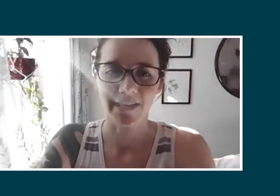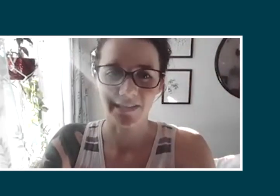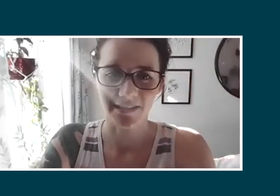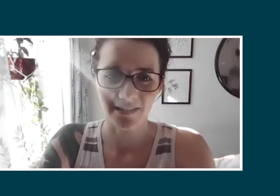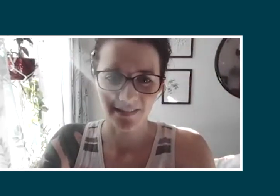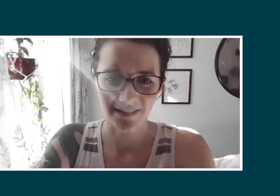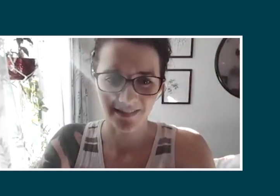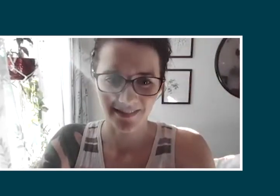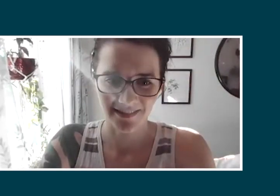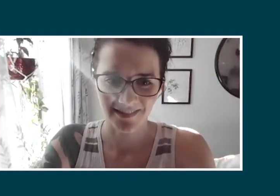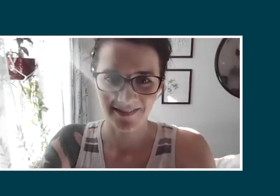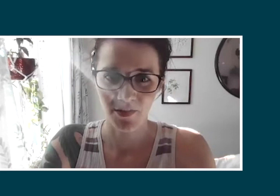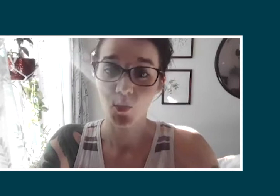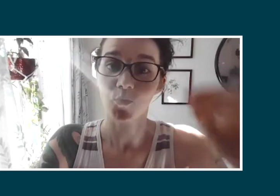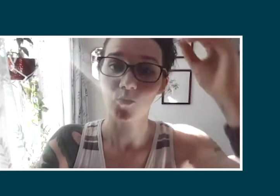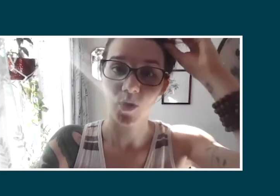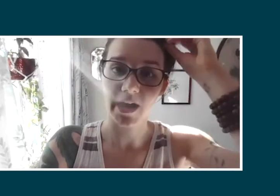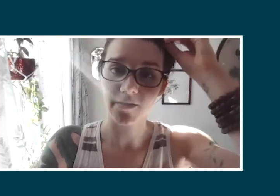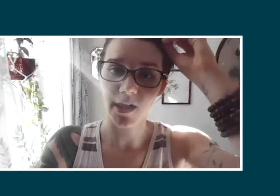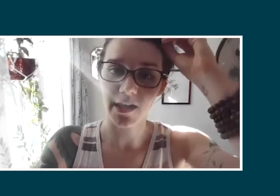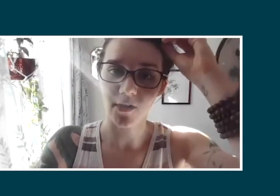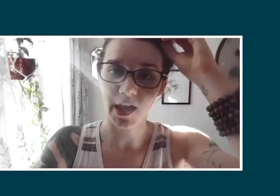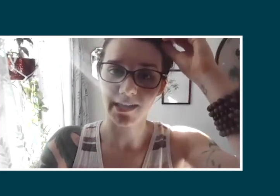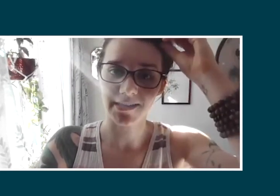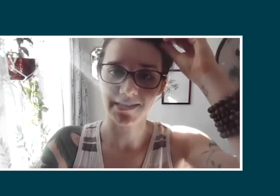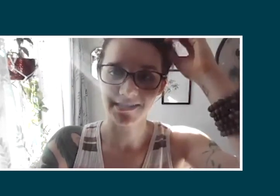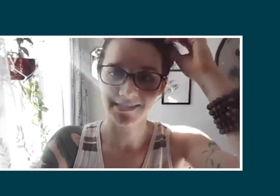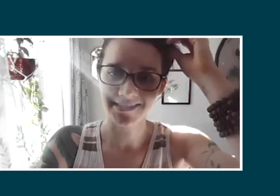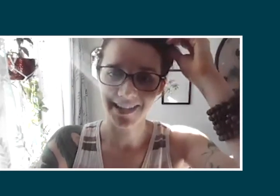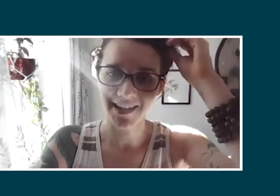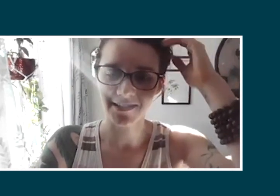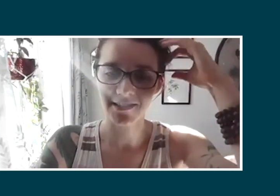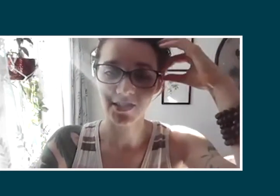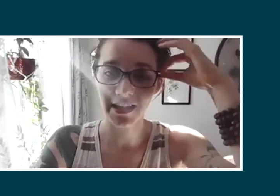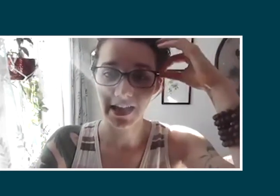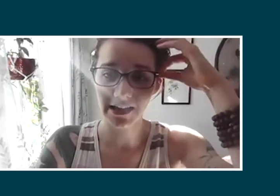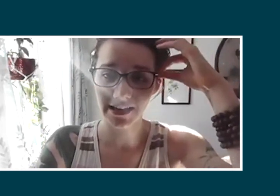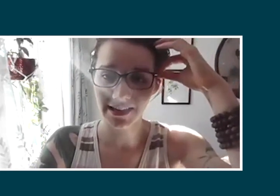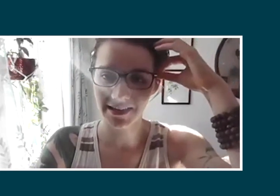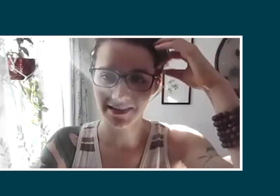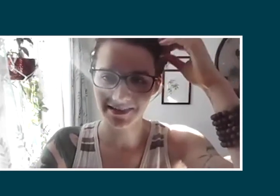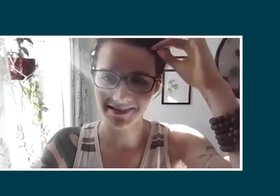Okay, you have to tell us when to pause so we can get our smile face. Right, Yeah, right, okay, right. just give me a second. Almost there. Look